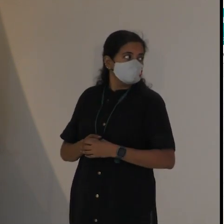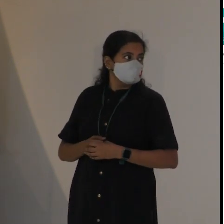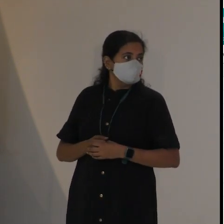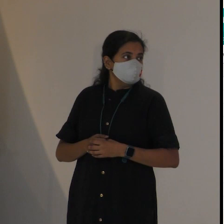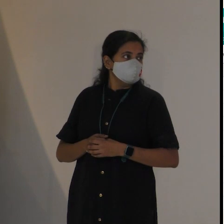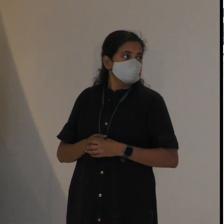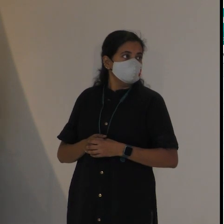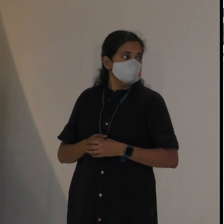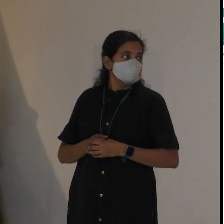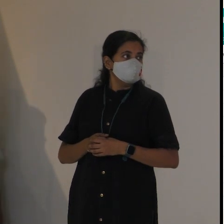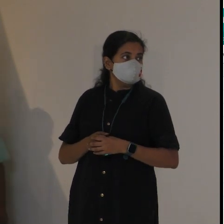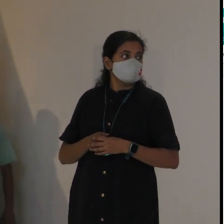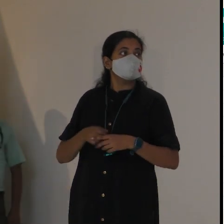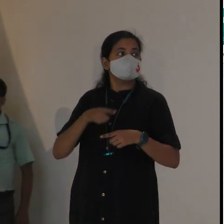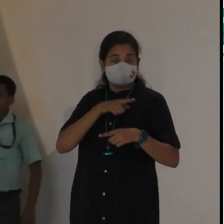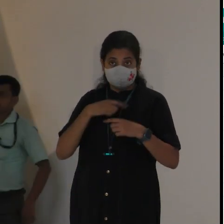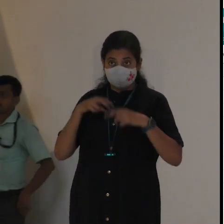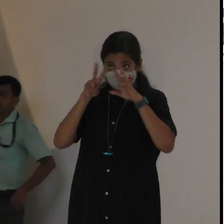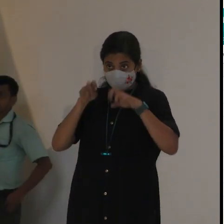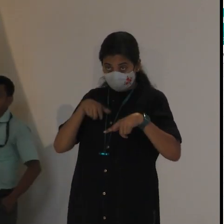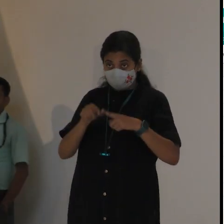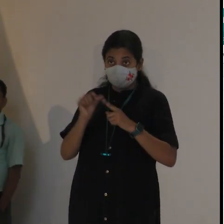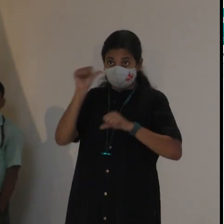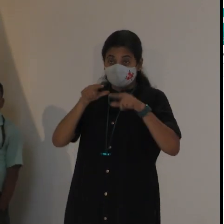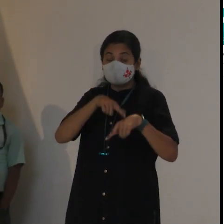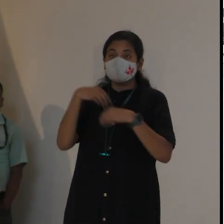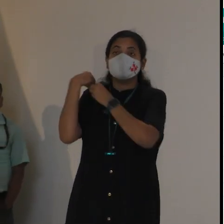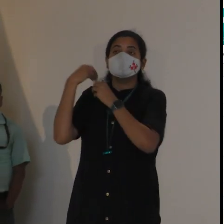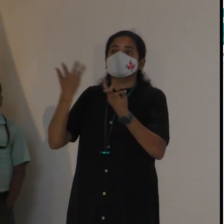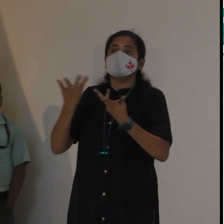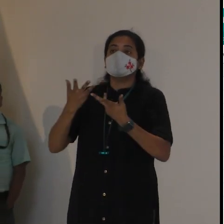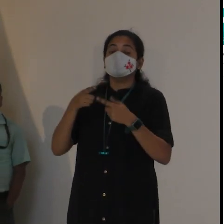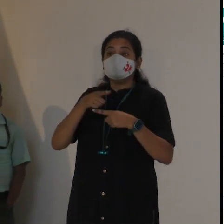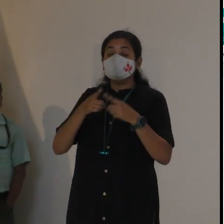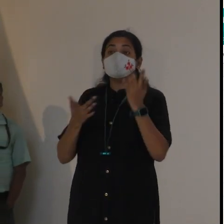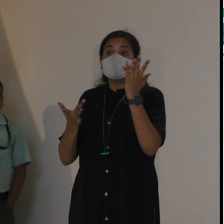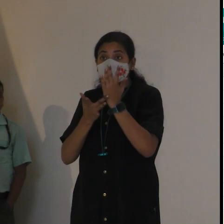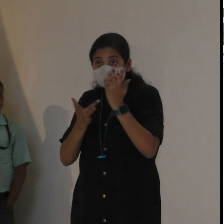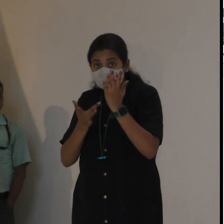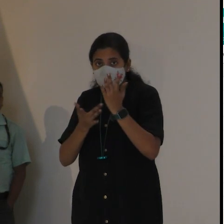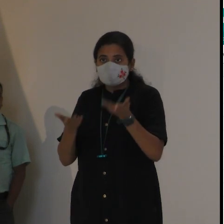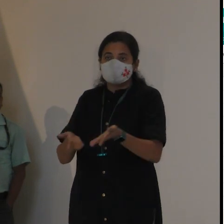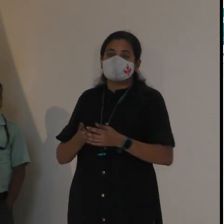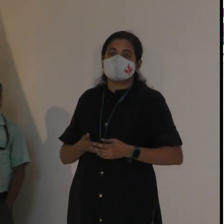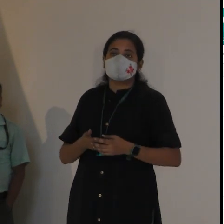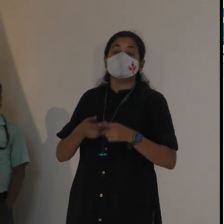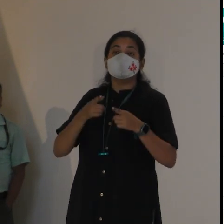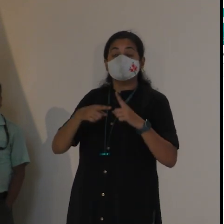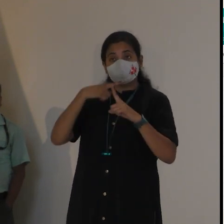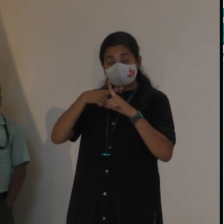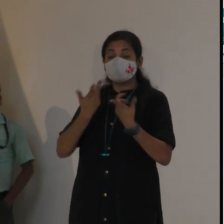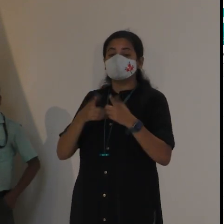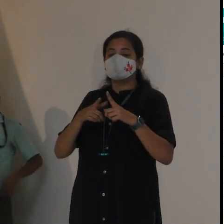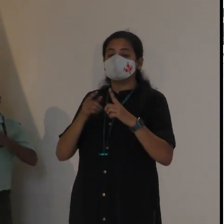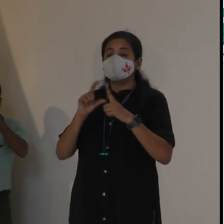As a cultural researcher for the project, my main job was to work with the technologists and the art